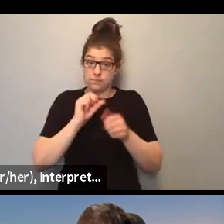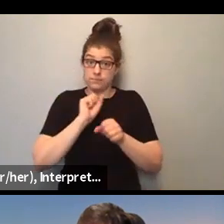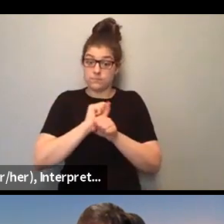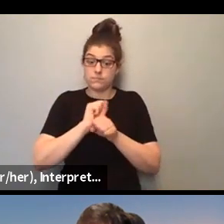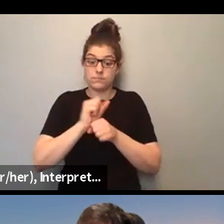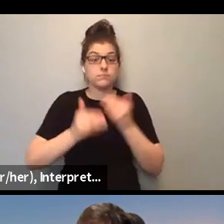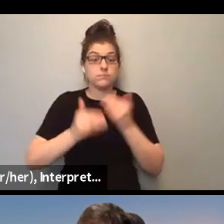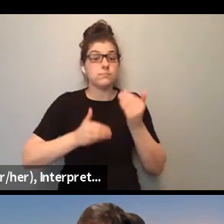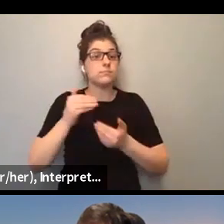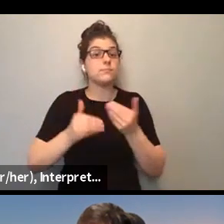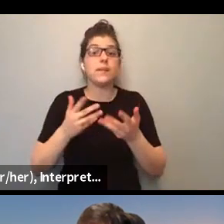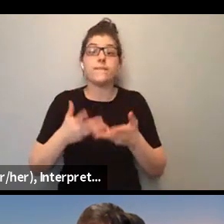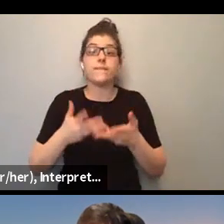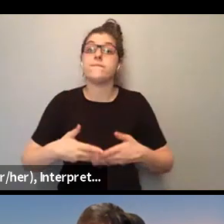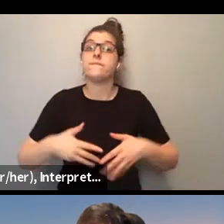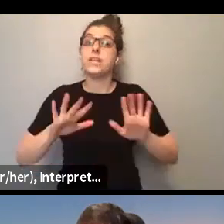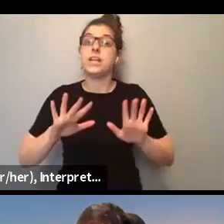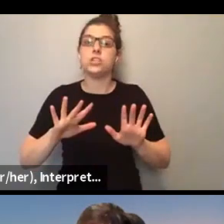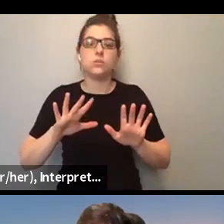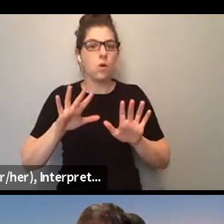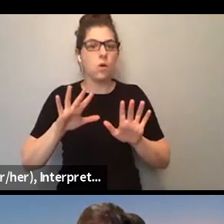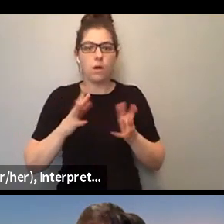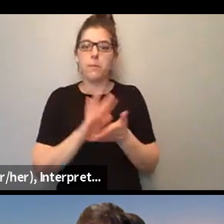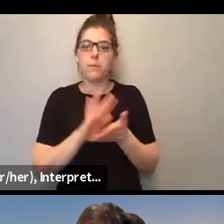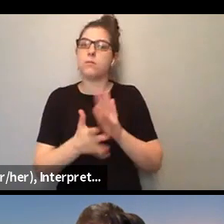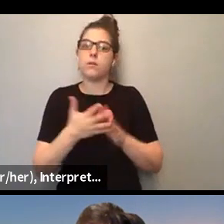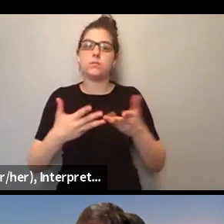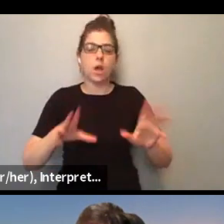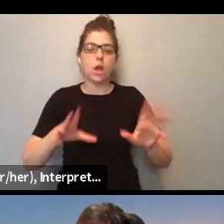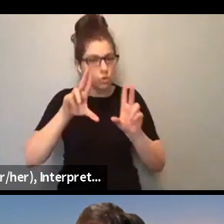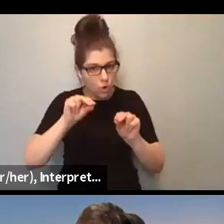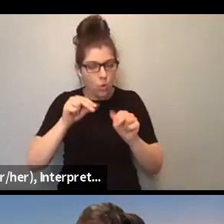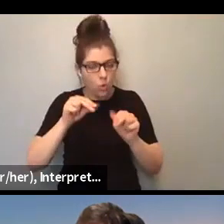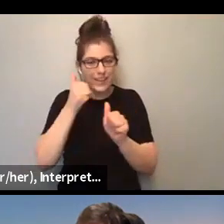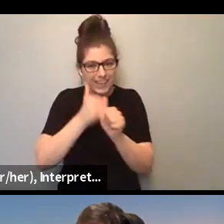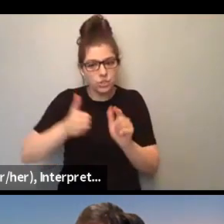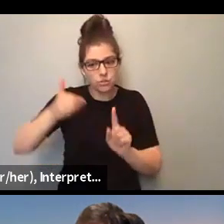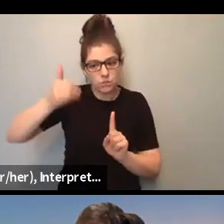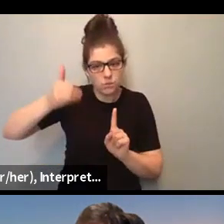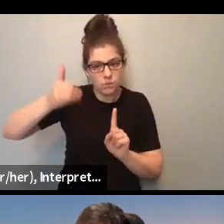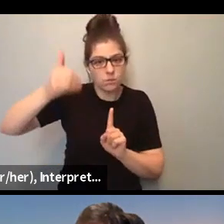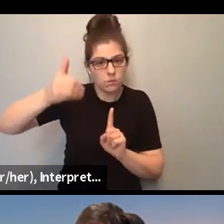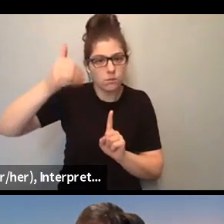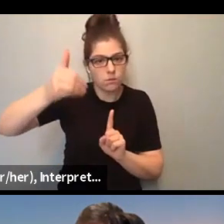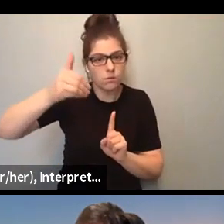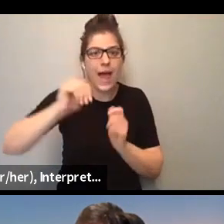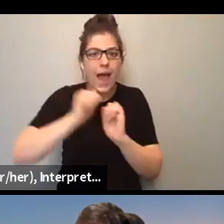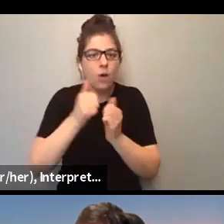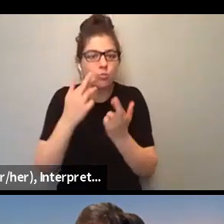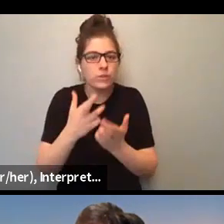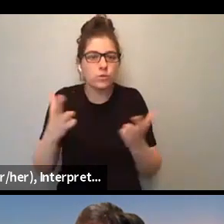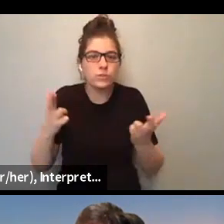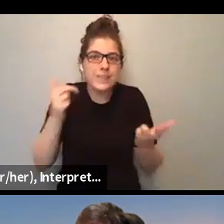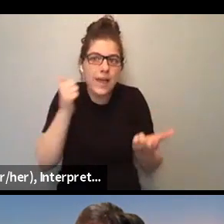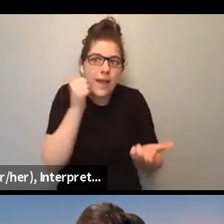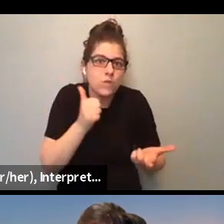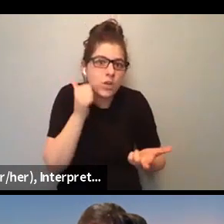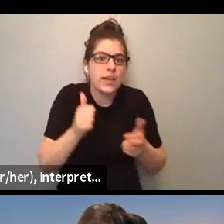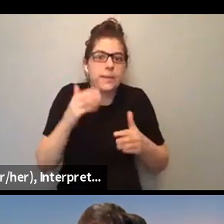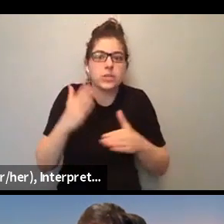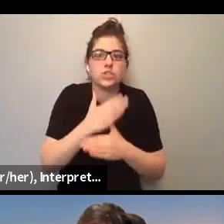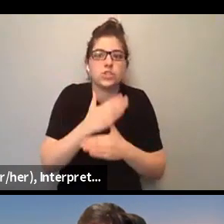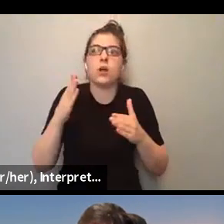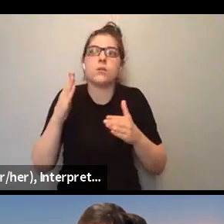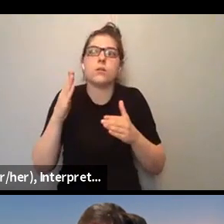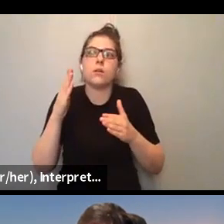each stage, and how those resources can be shared to support each other throughout the process, not simply at